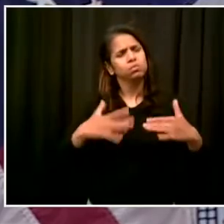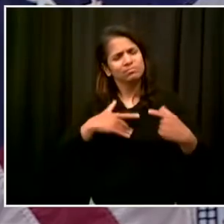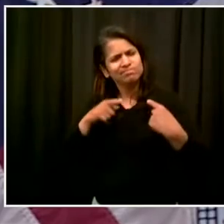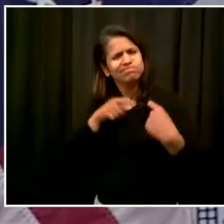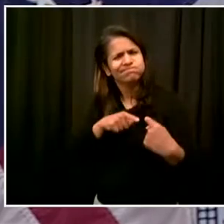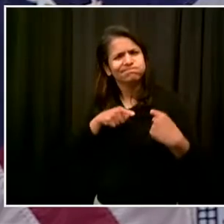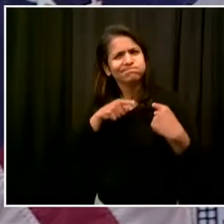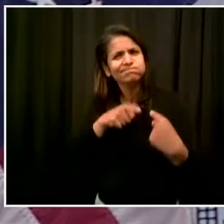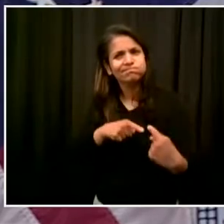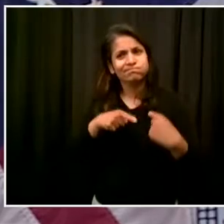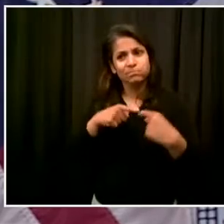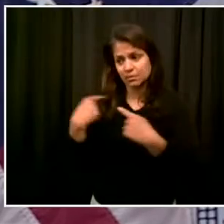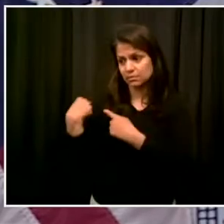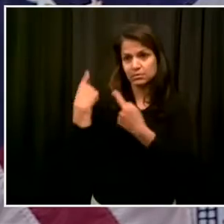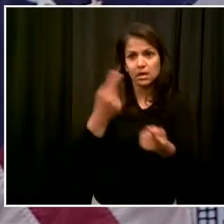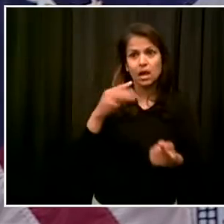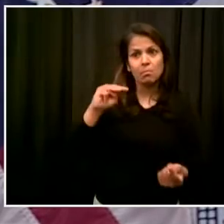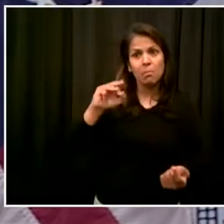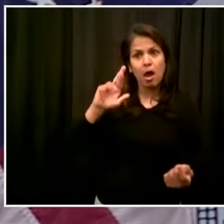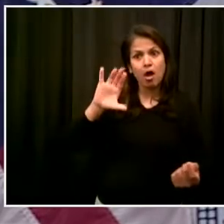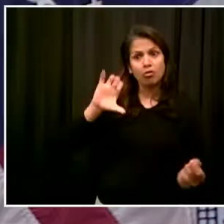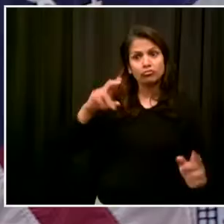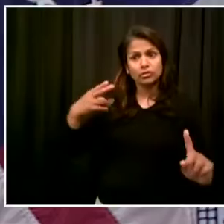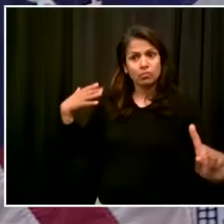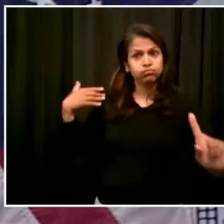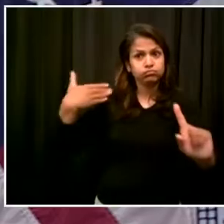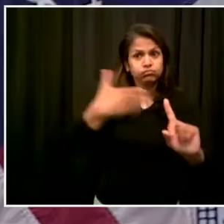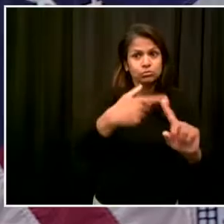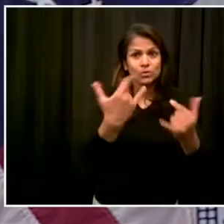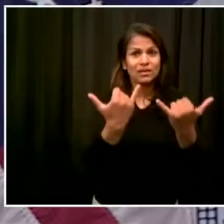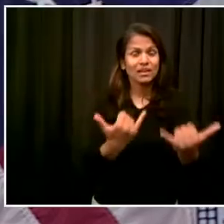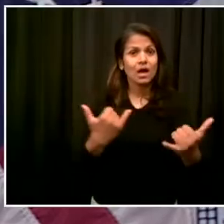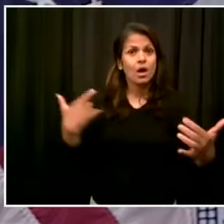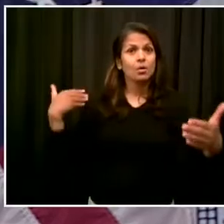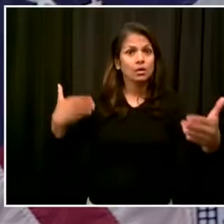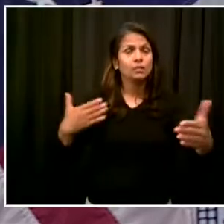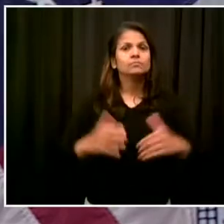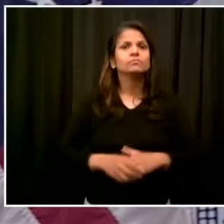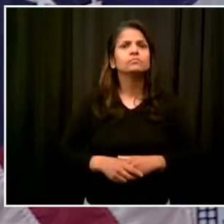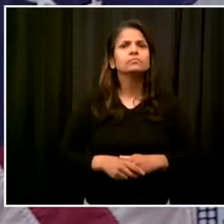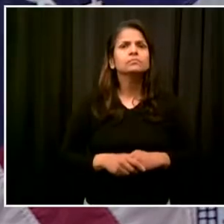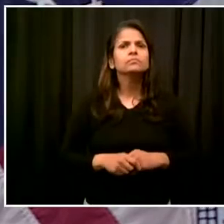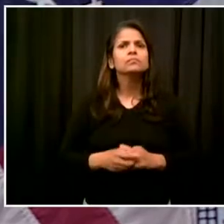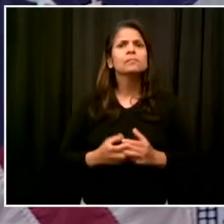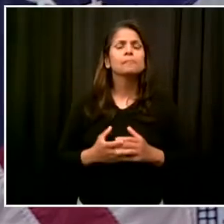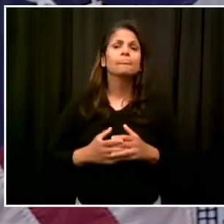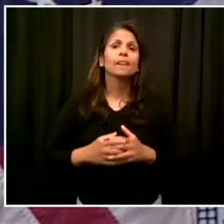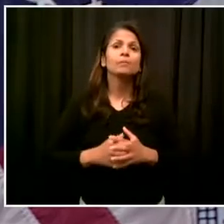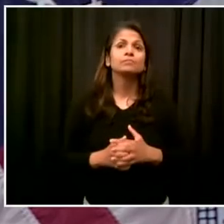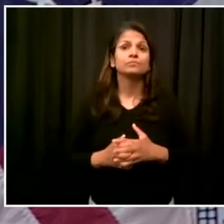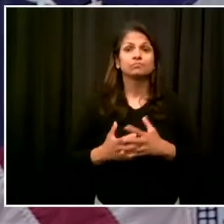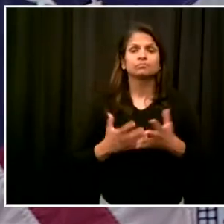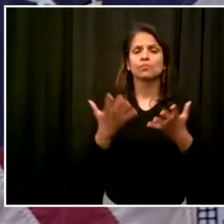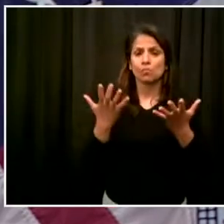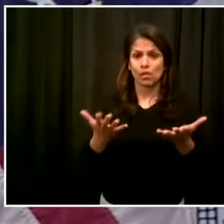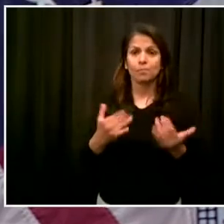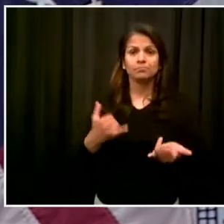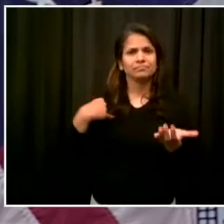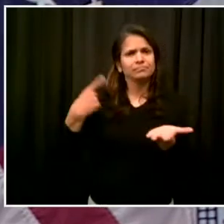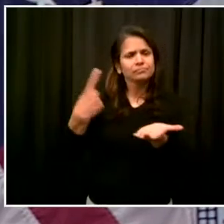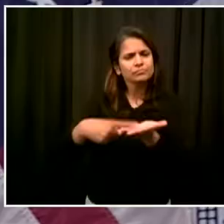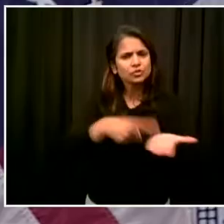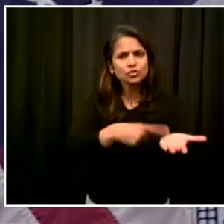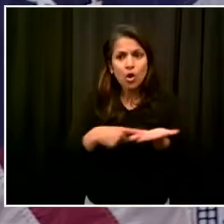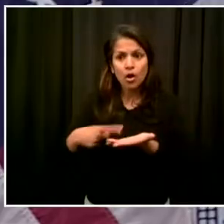it's important to talk about the plain truth about the city budget because we're getting to the point in a matter of days where we have to, by